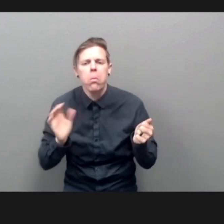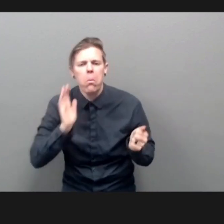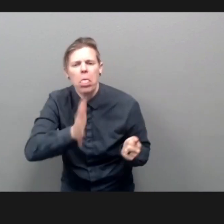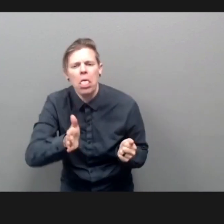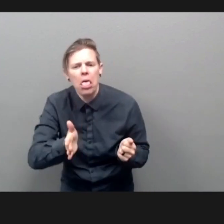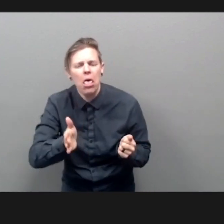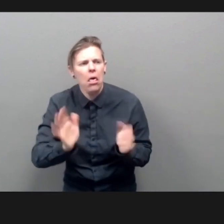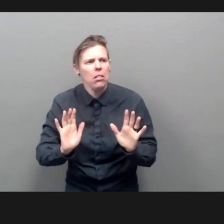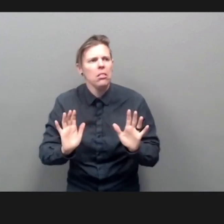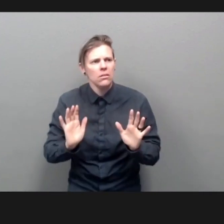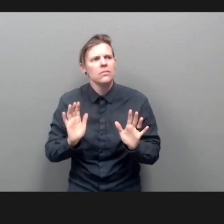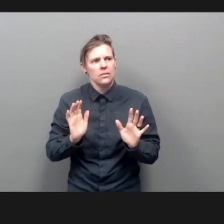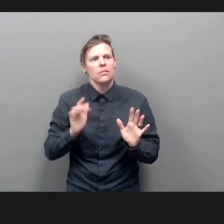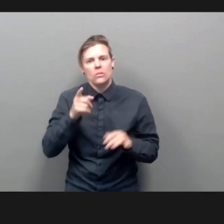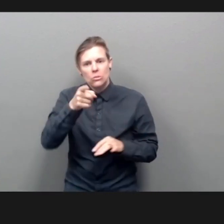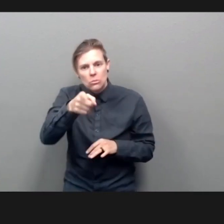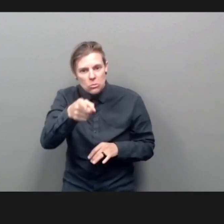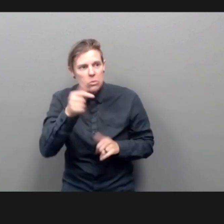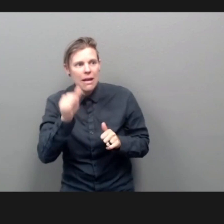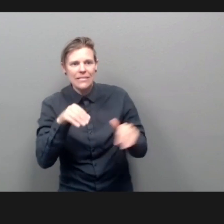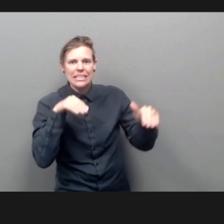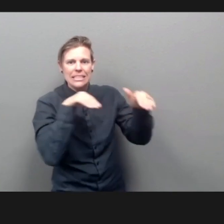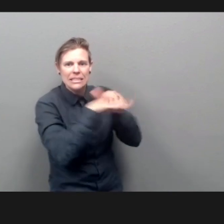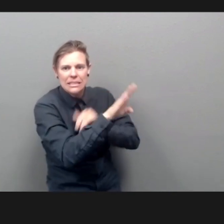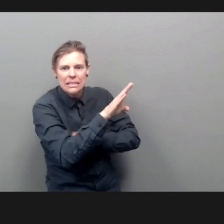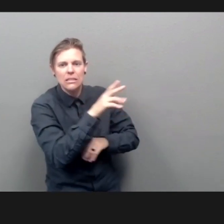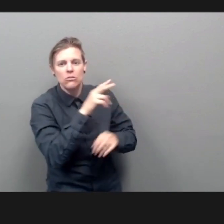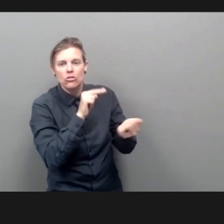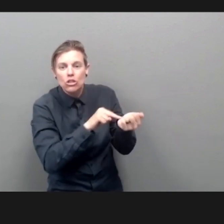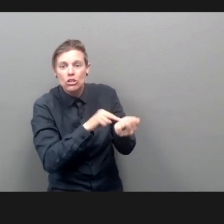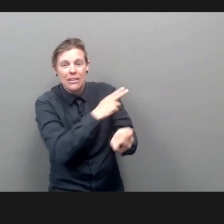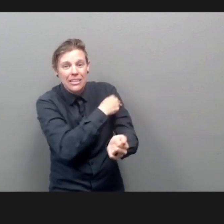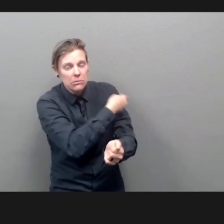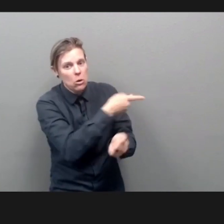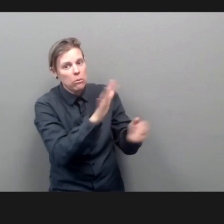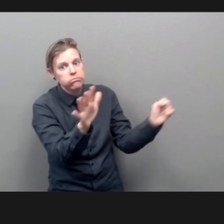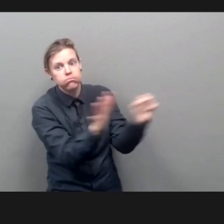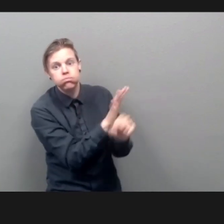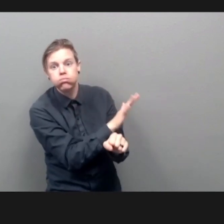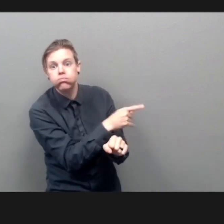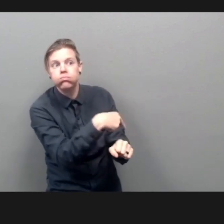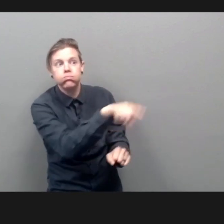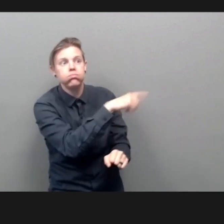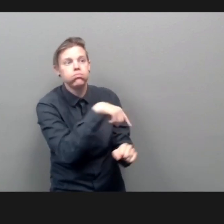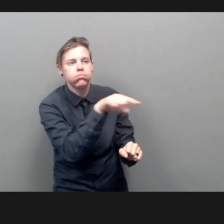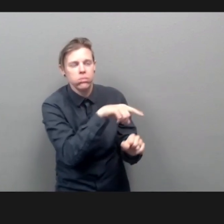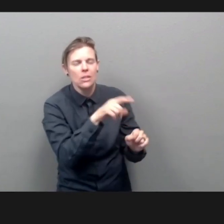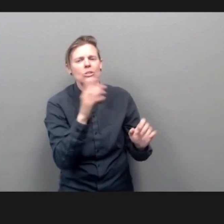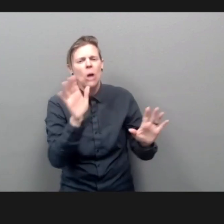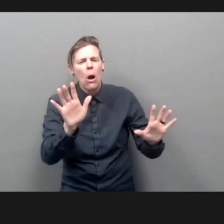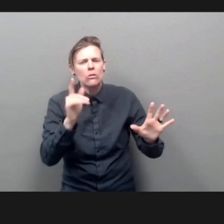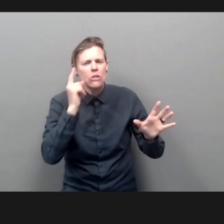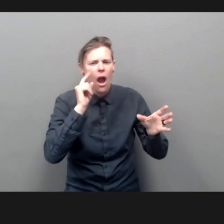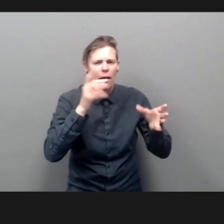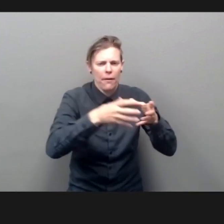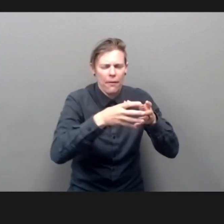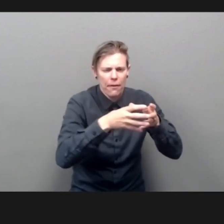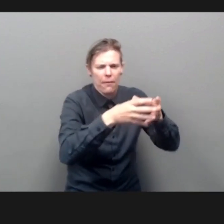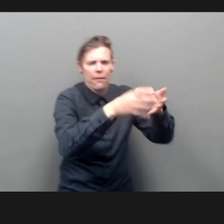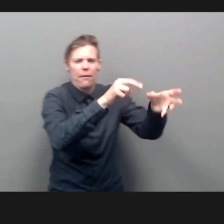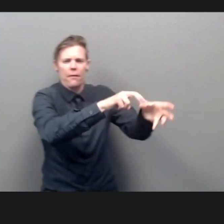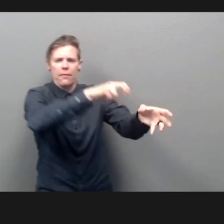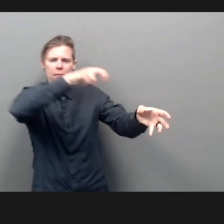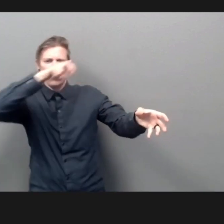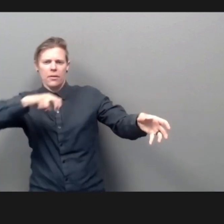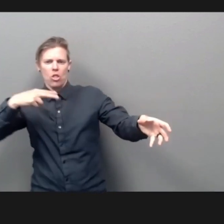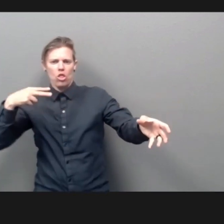in a hospital. So I just really want us all to sort of take a step back and recognize that and continue to